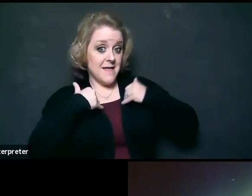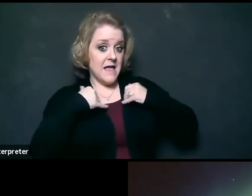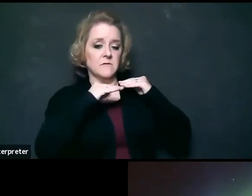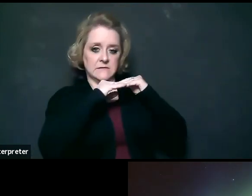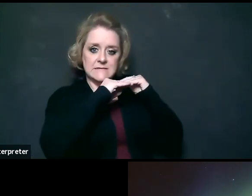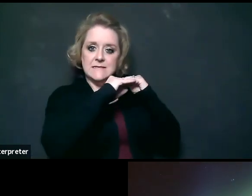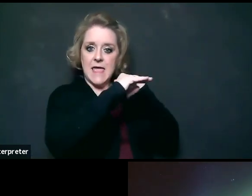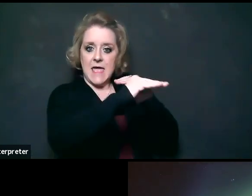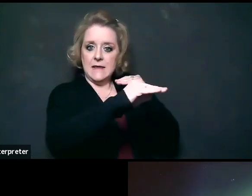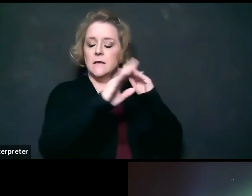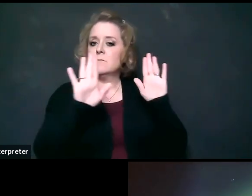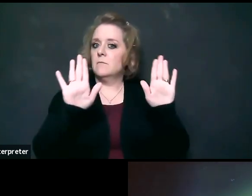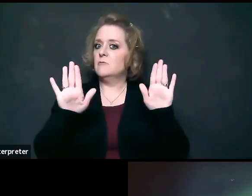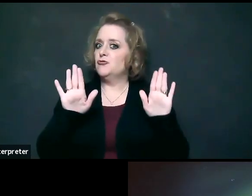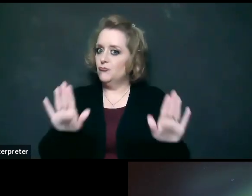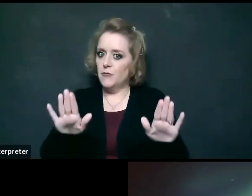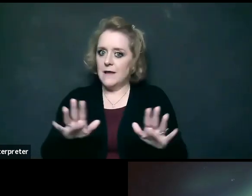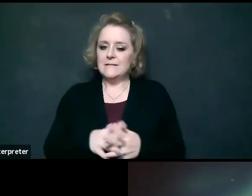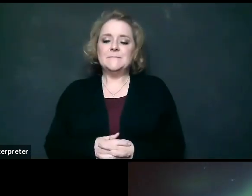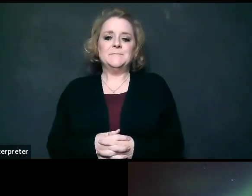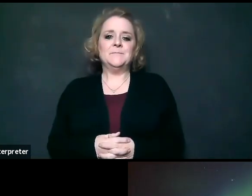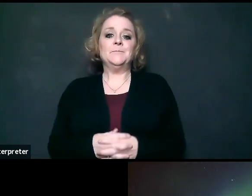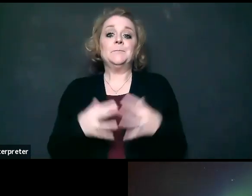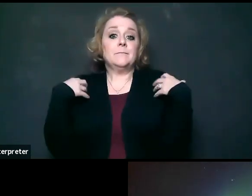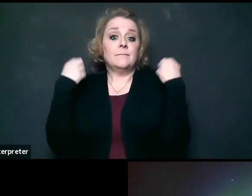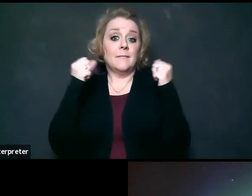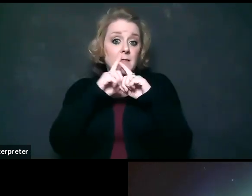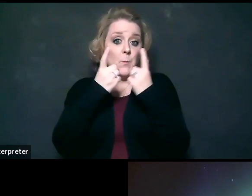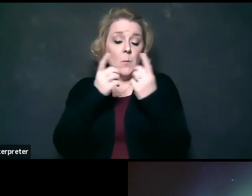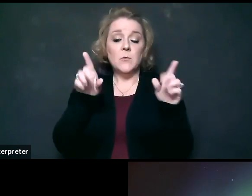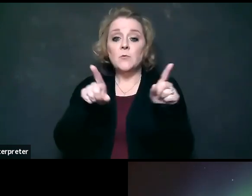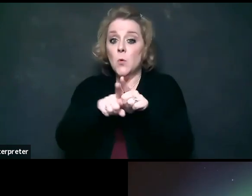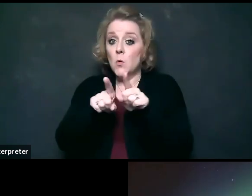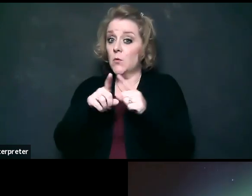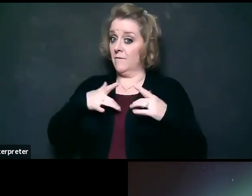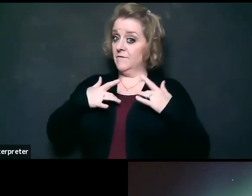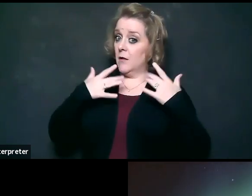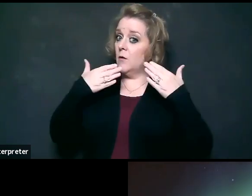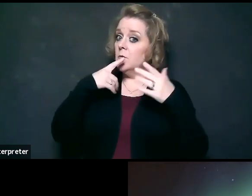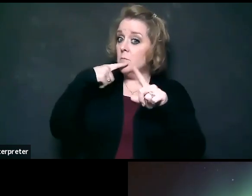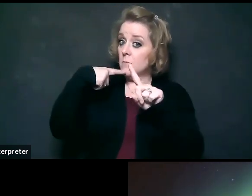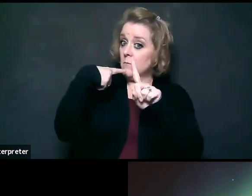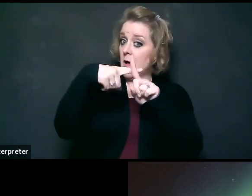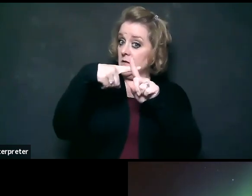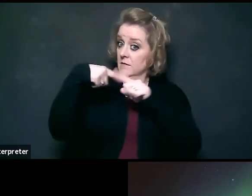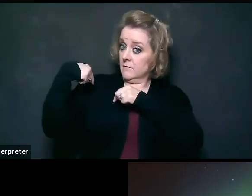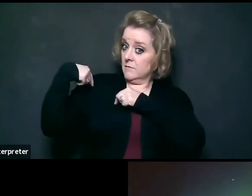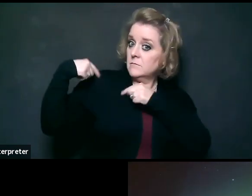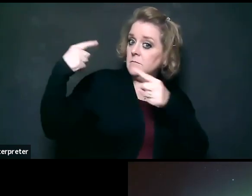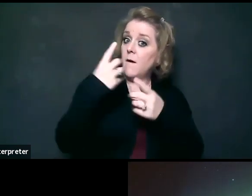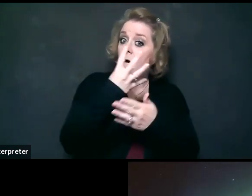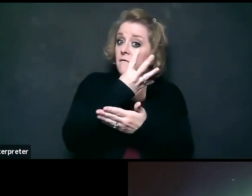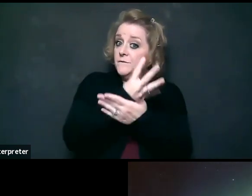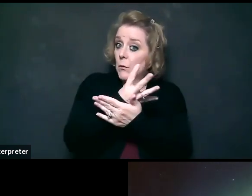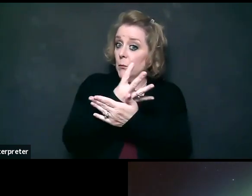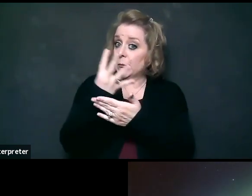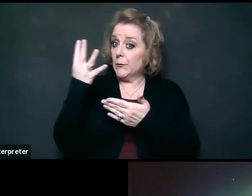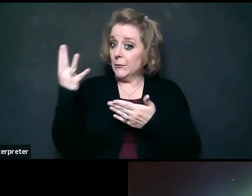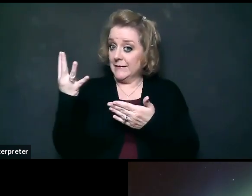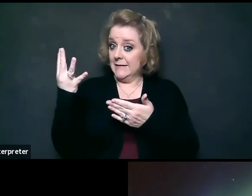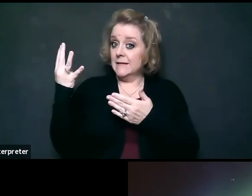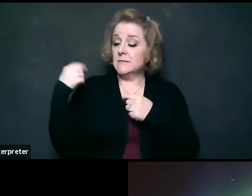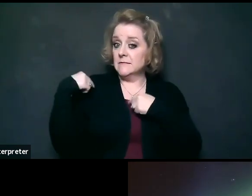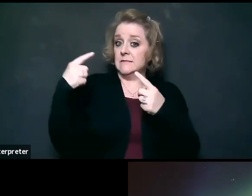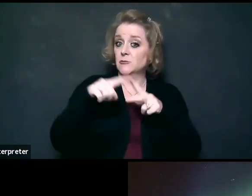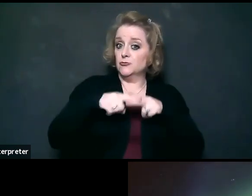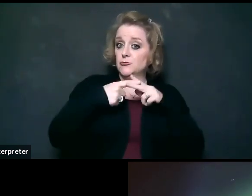all great signs. The department is also encouraged that it has now been 4 weeks since Texas started reopening,